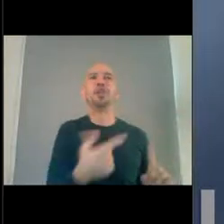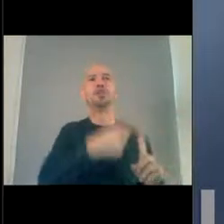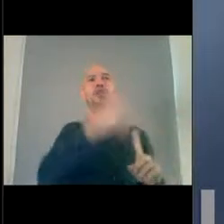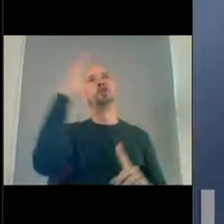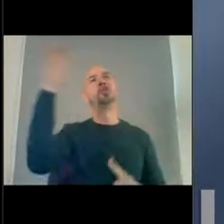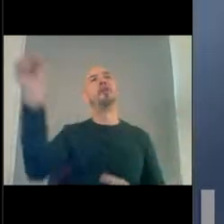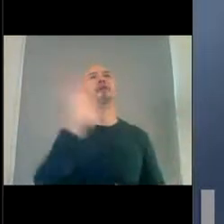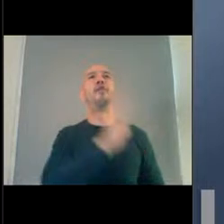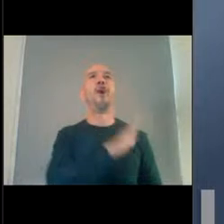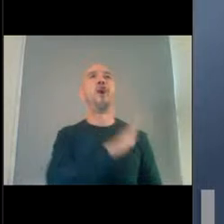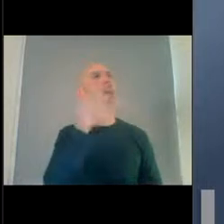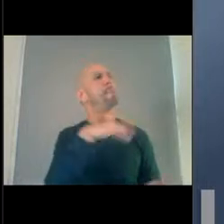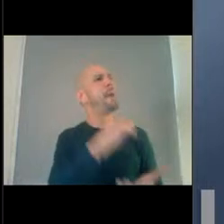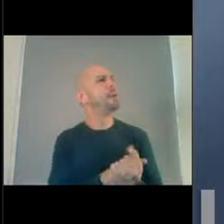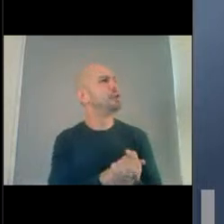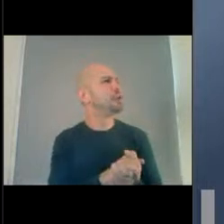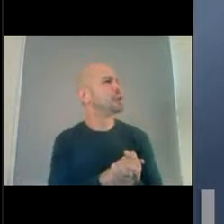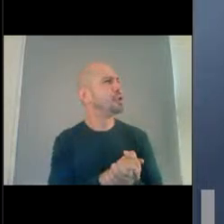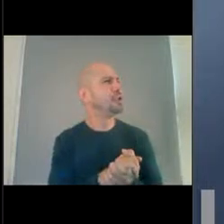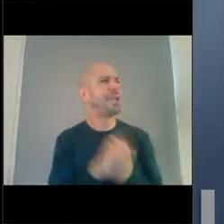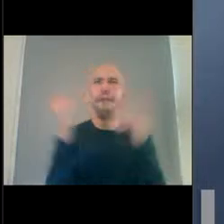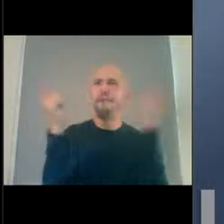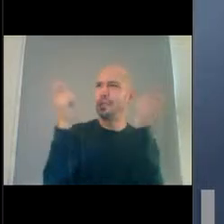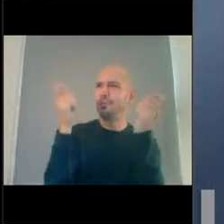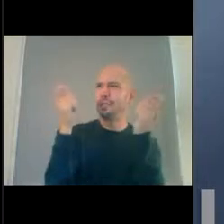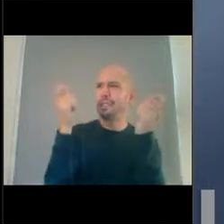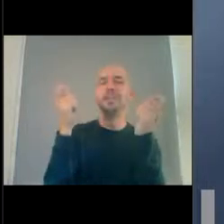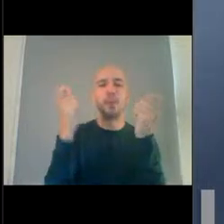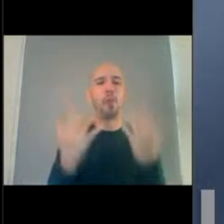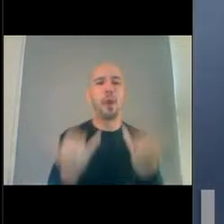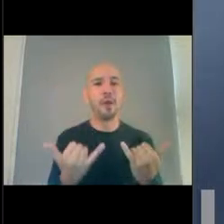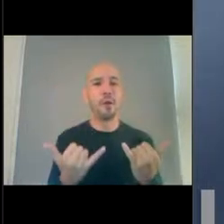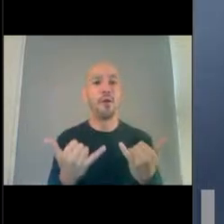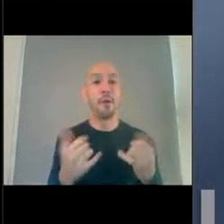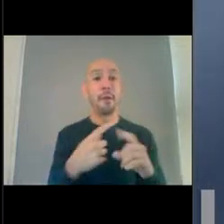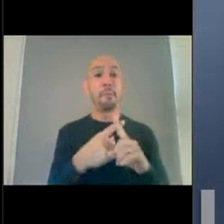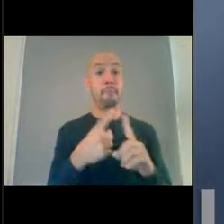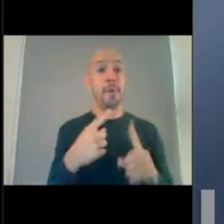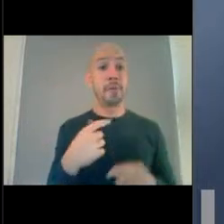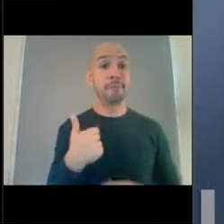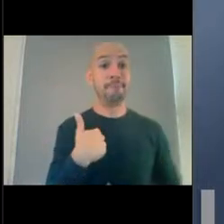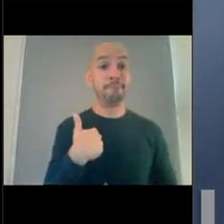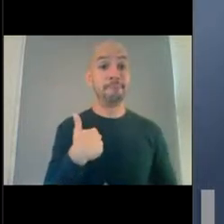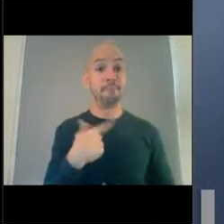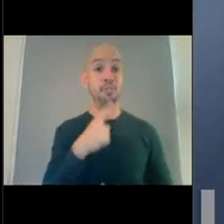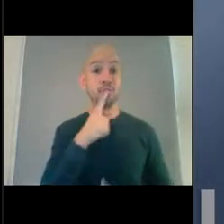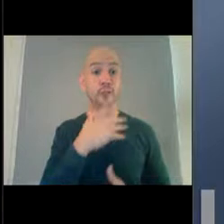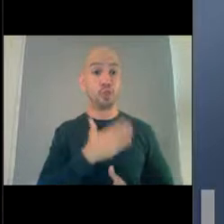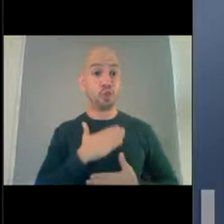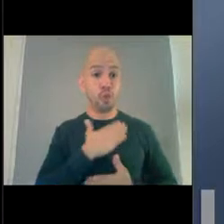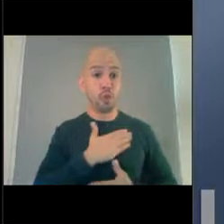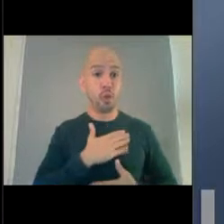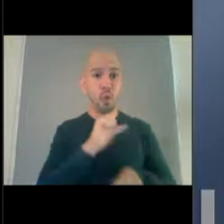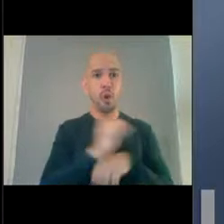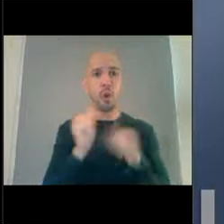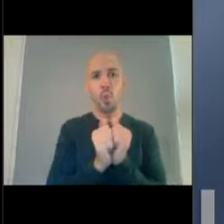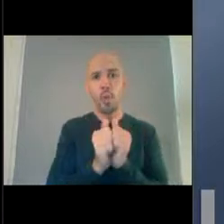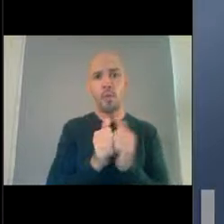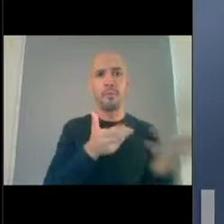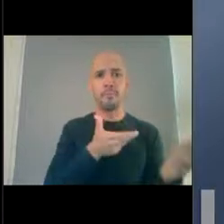marriage uh anniversary right now so um but i just really really enjoyed working with carolyn